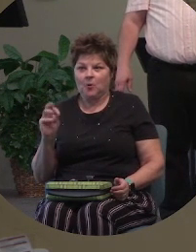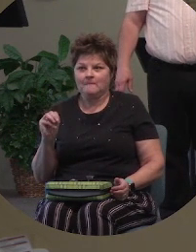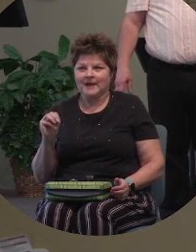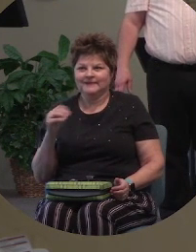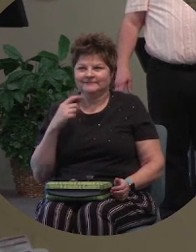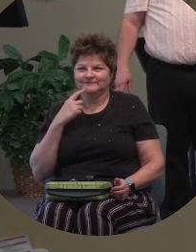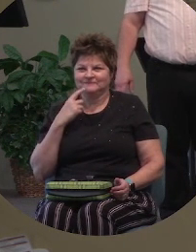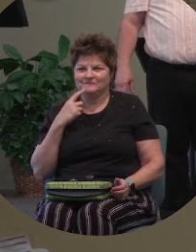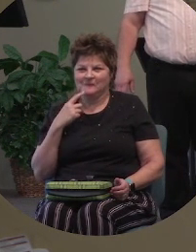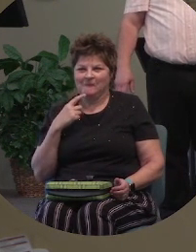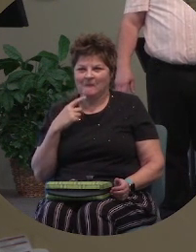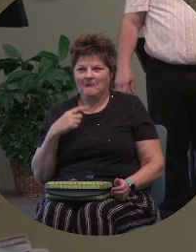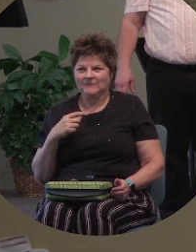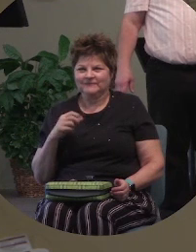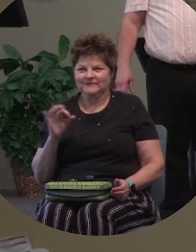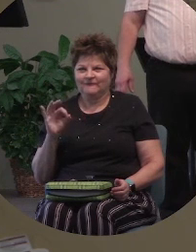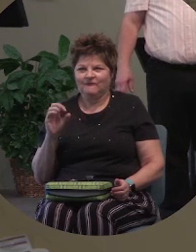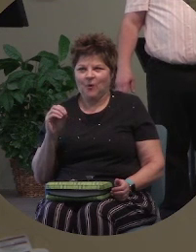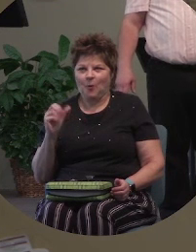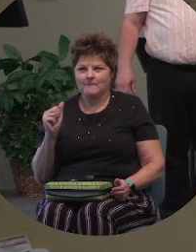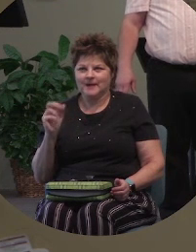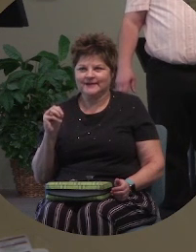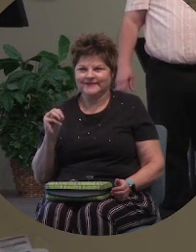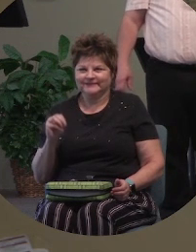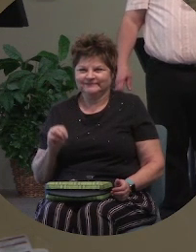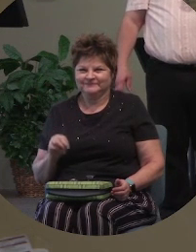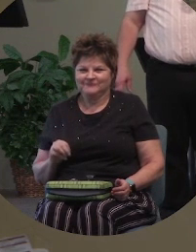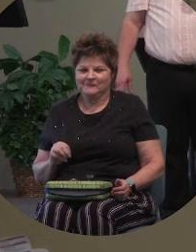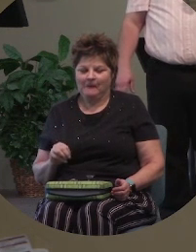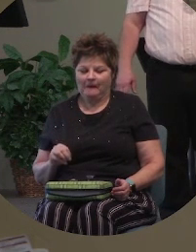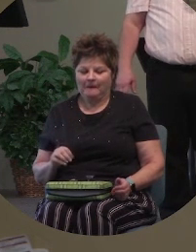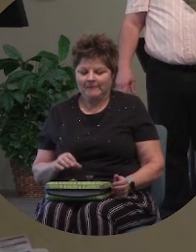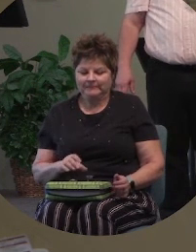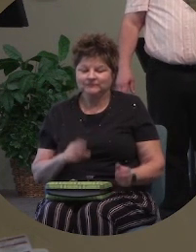And in all seriousness, he said, when you drink this cup,